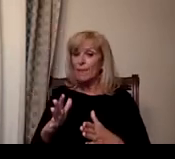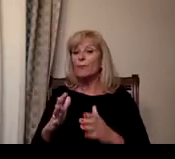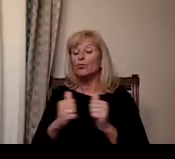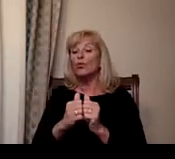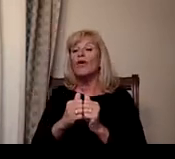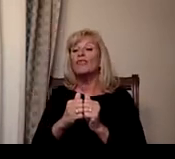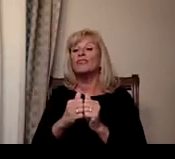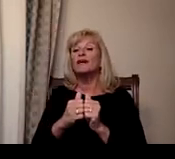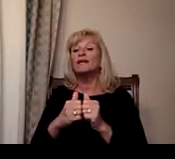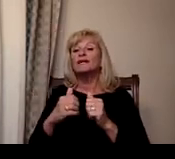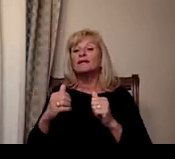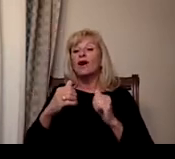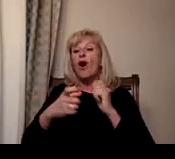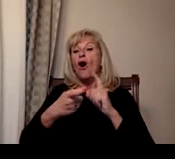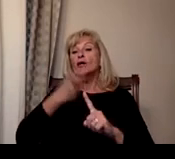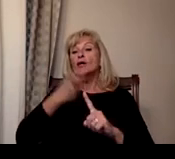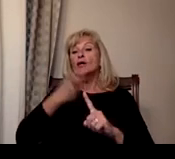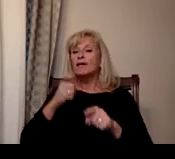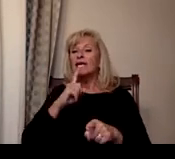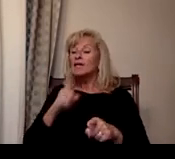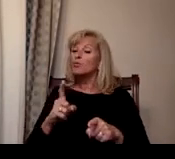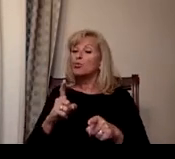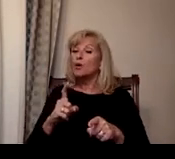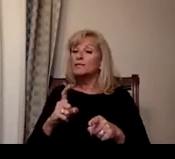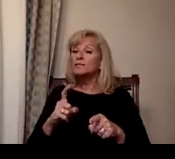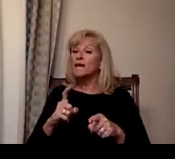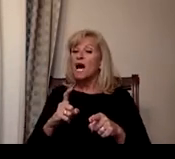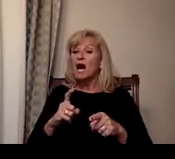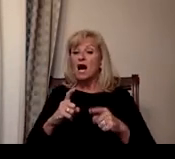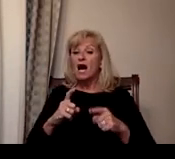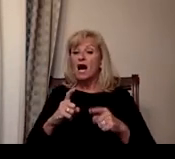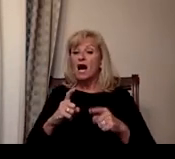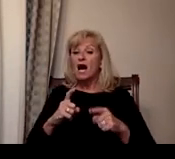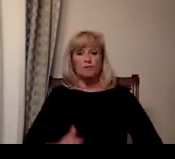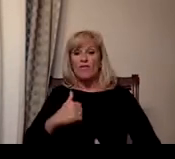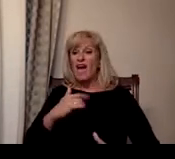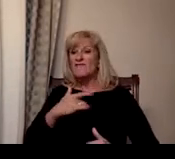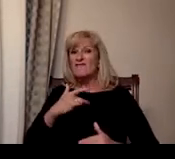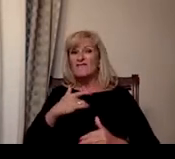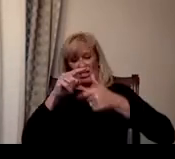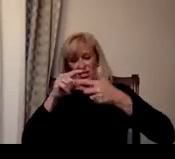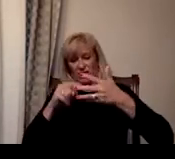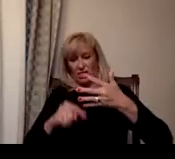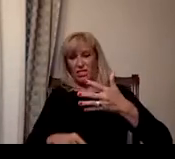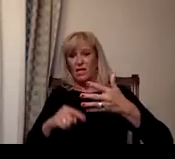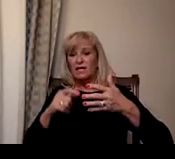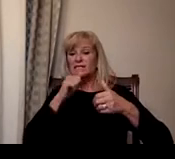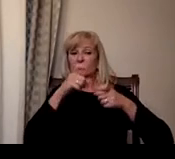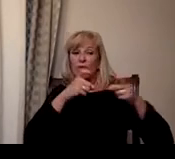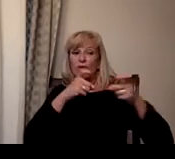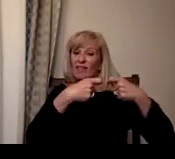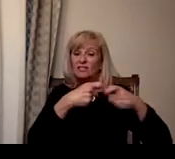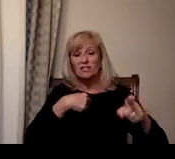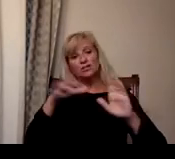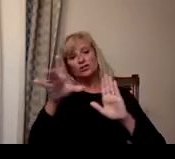a disgruntled consumer who was experiencing those pain points in deregulation. He